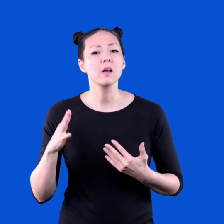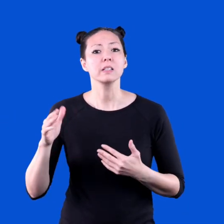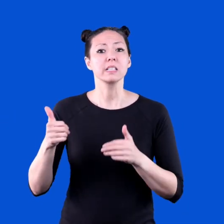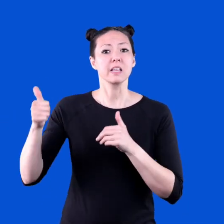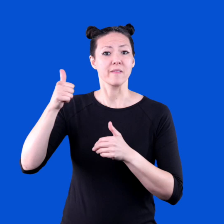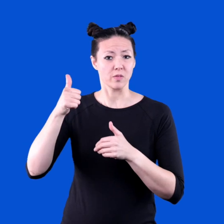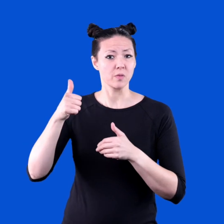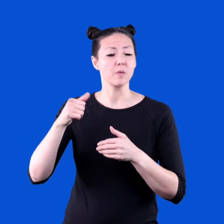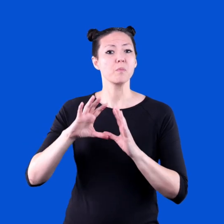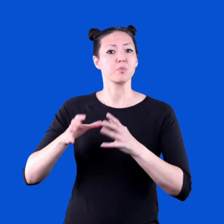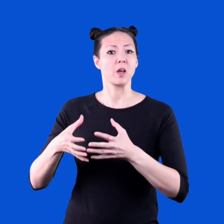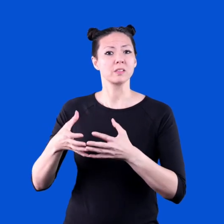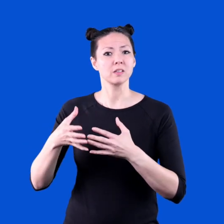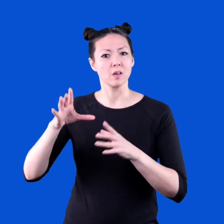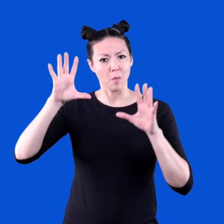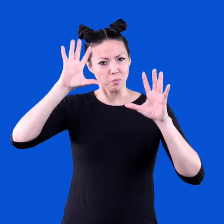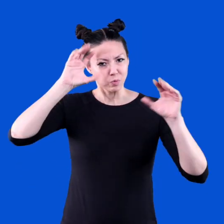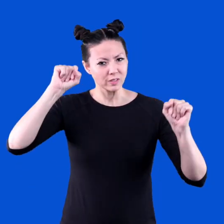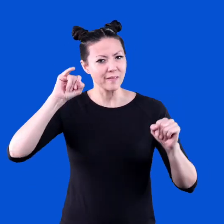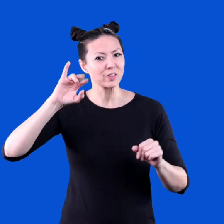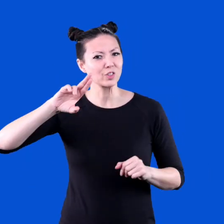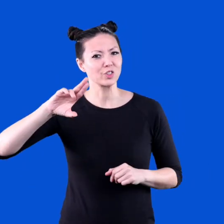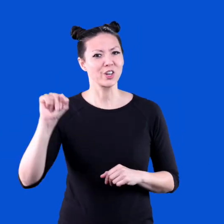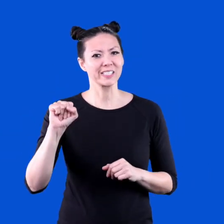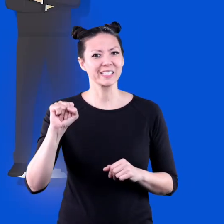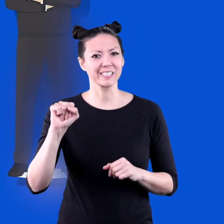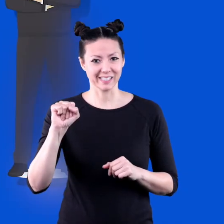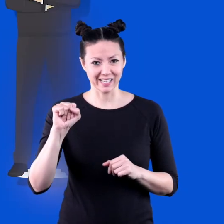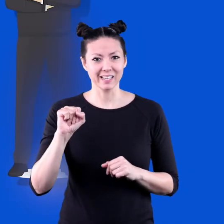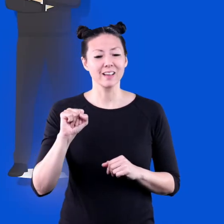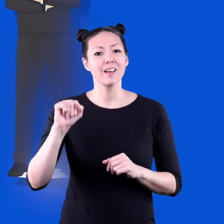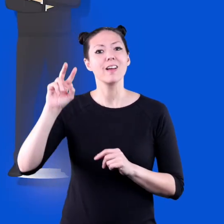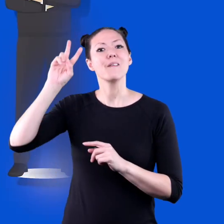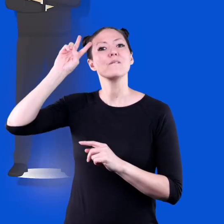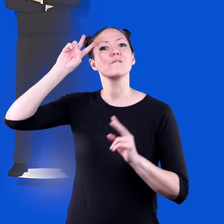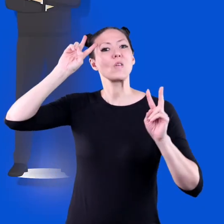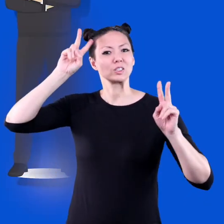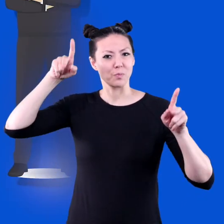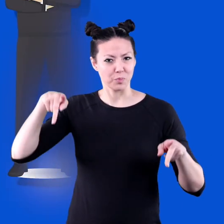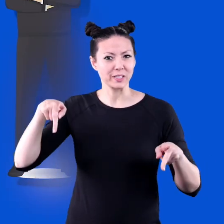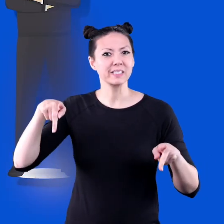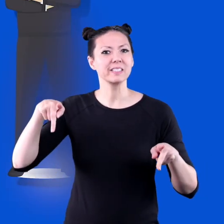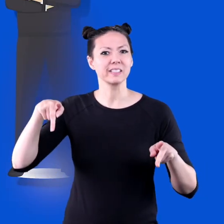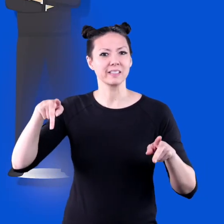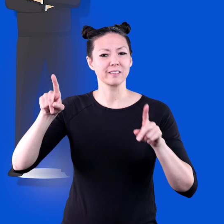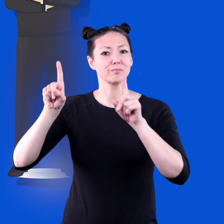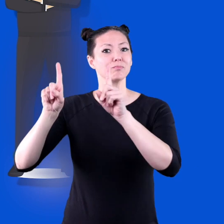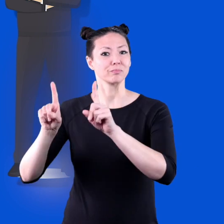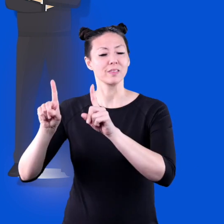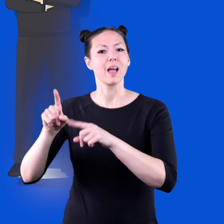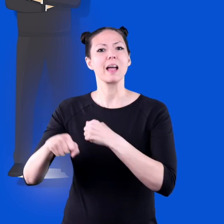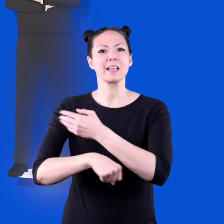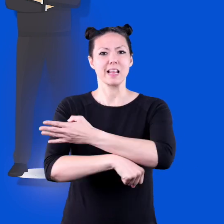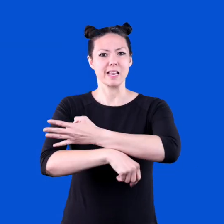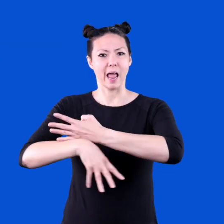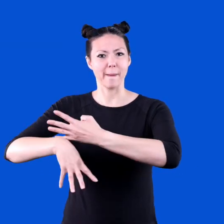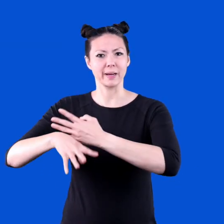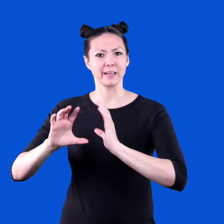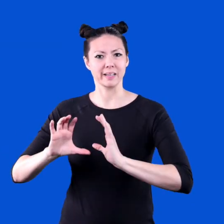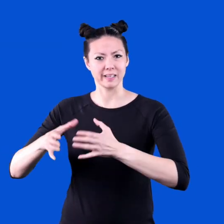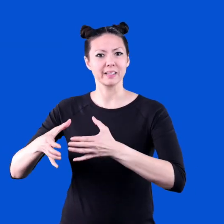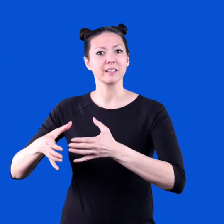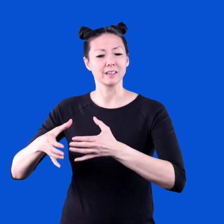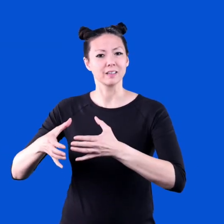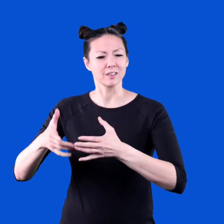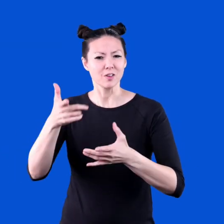made up of the President of the United States, the Vice President, and the Cabinet. You